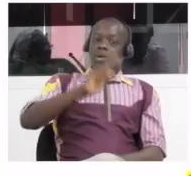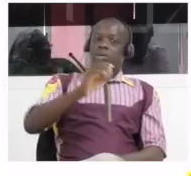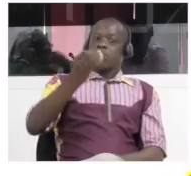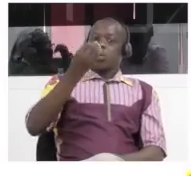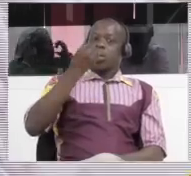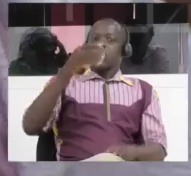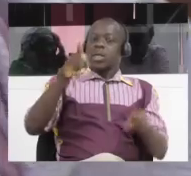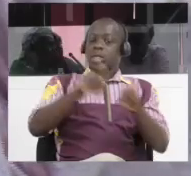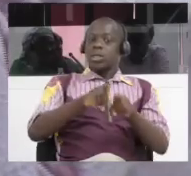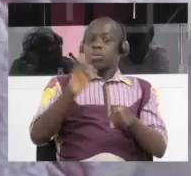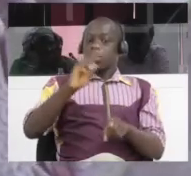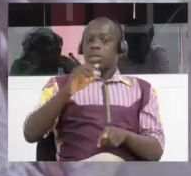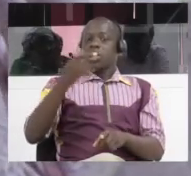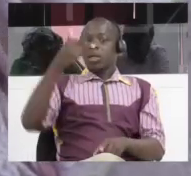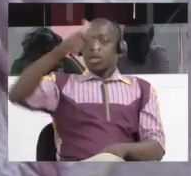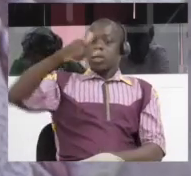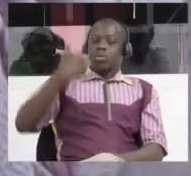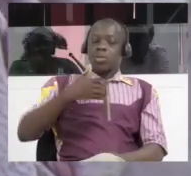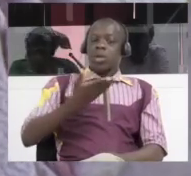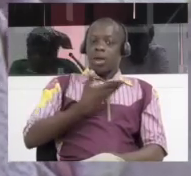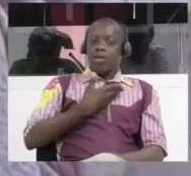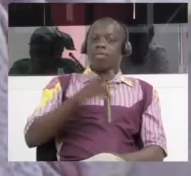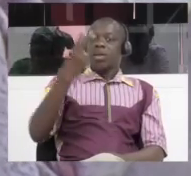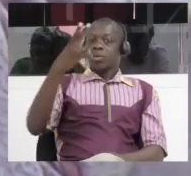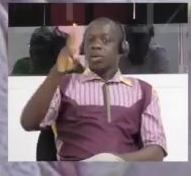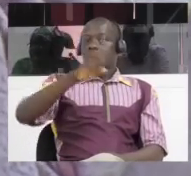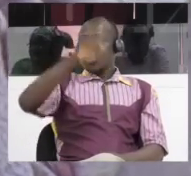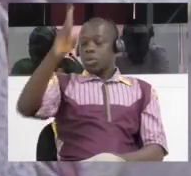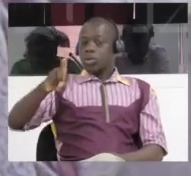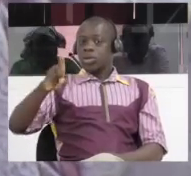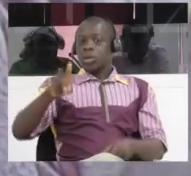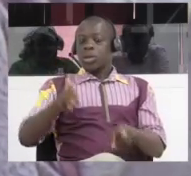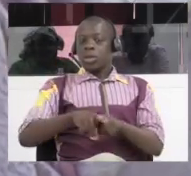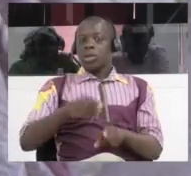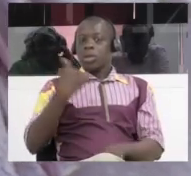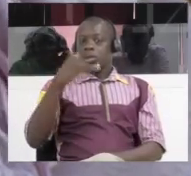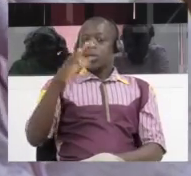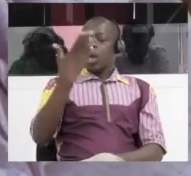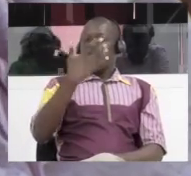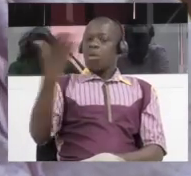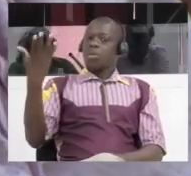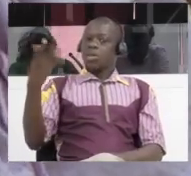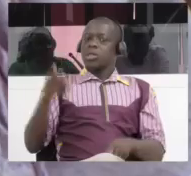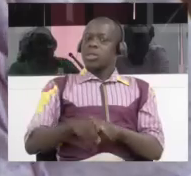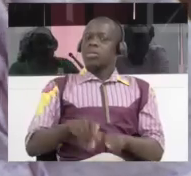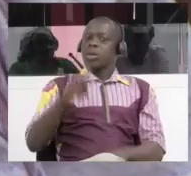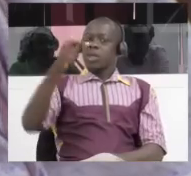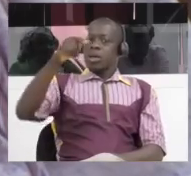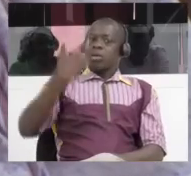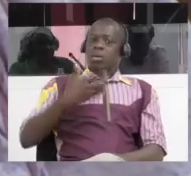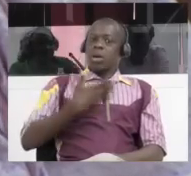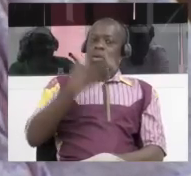ñaarel bi itam ñoom ñaata lañ hon ak itam nak ñoom ño leen helifon way nak yeen itam am ngeen ci ñi ngeen